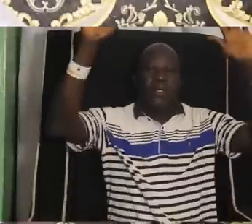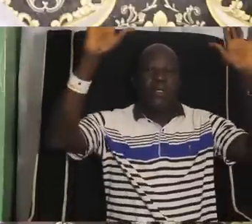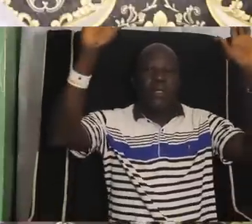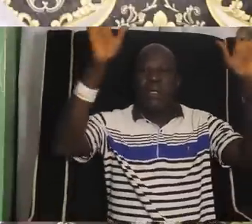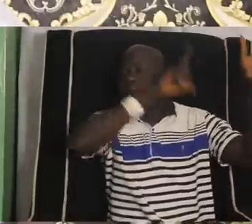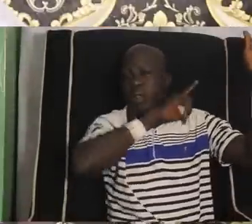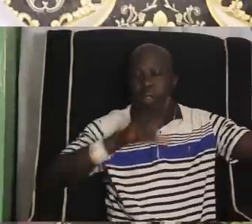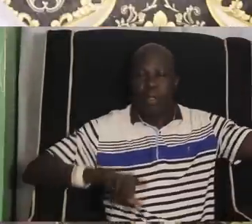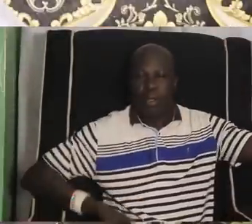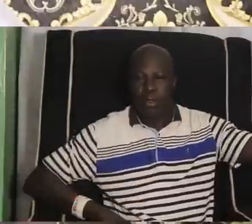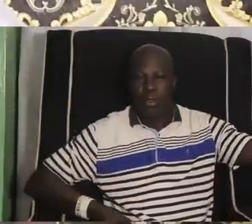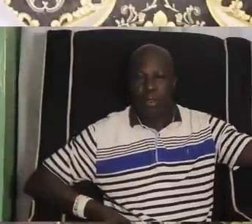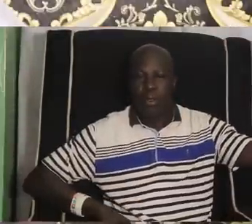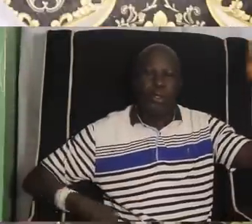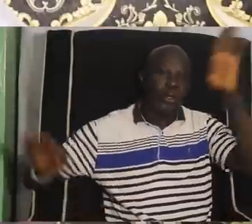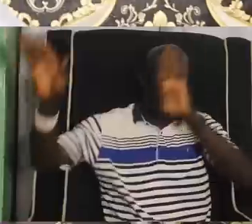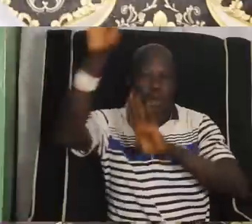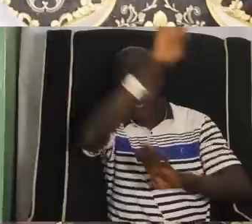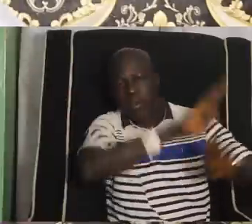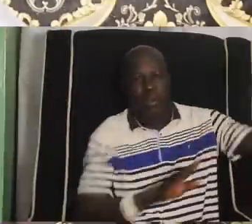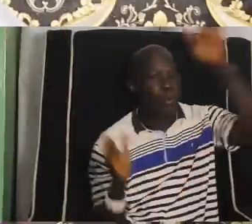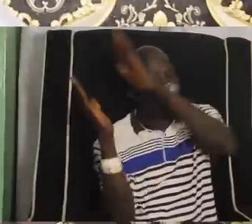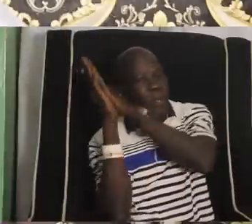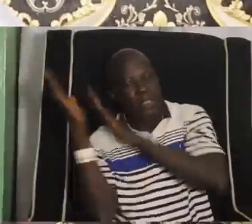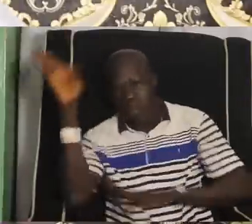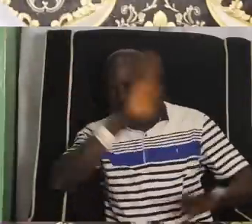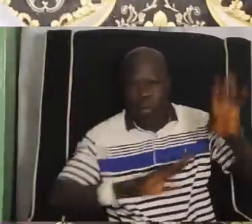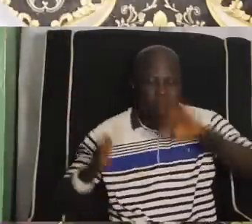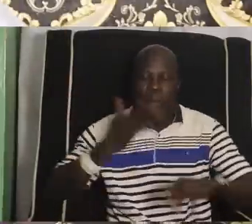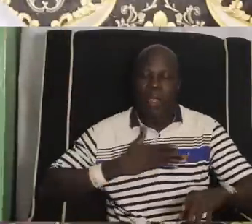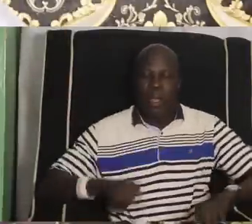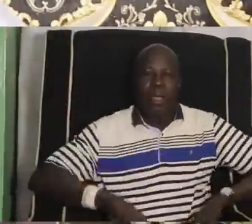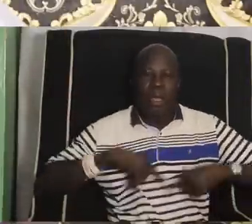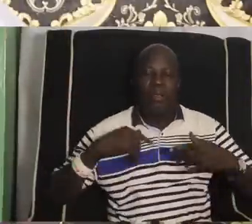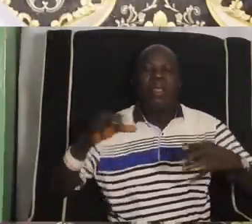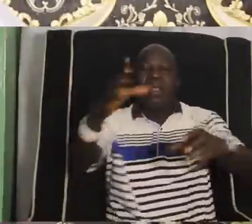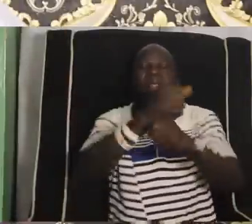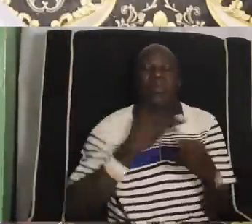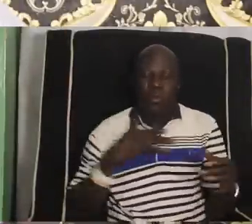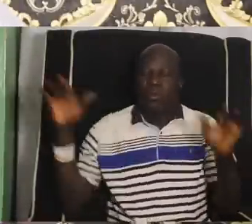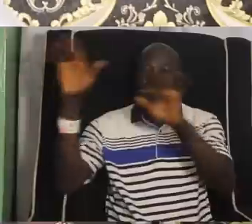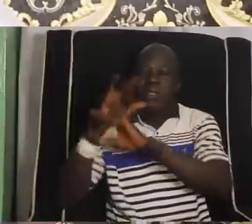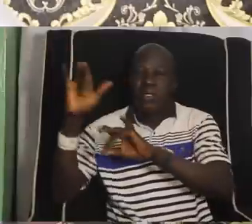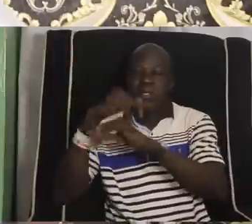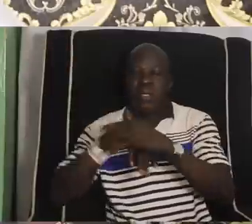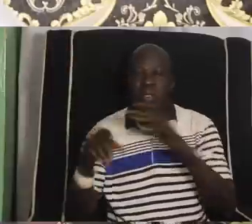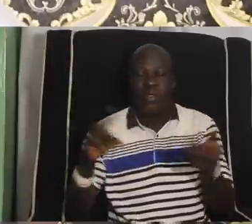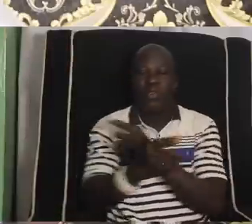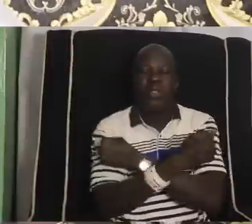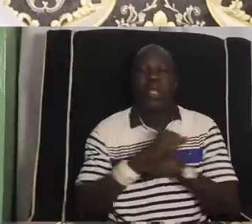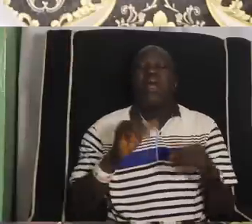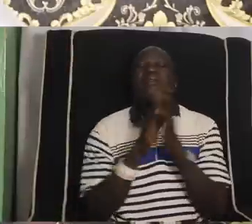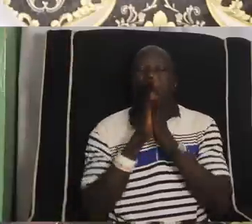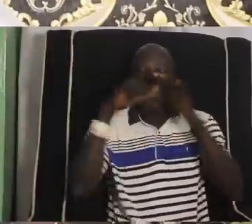lo to sugbon o ma fi sere oko ohun to wa nlu ebo lo fi ranse so ohun ibe ohun lo taji si. This man dreamt that he was in the public